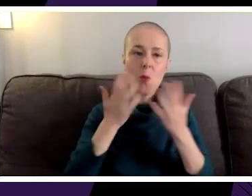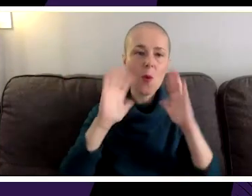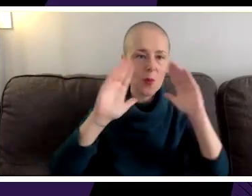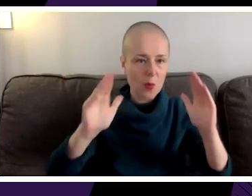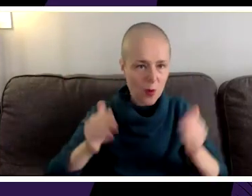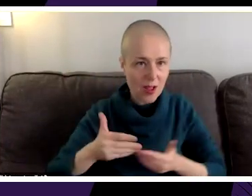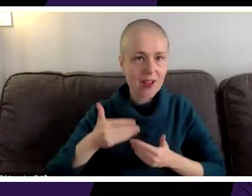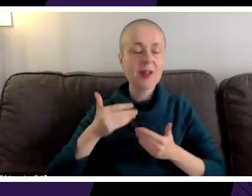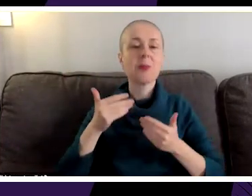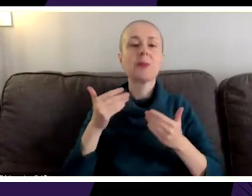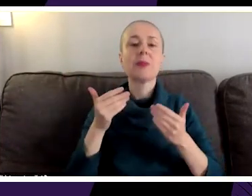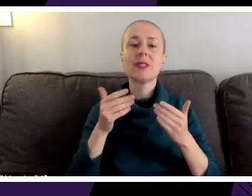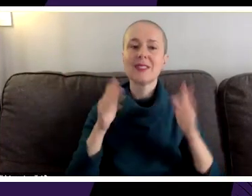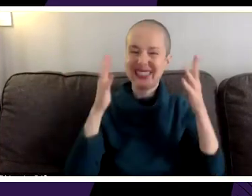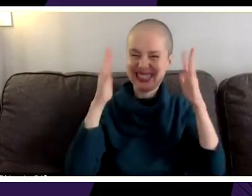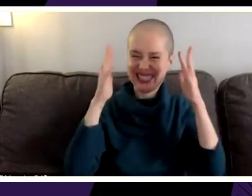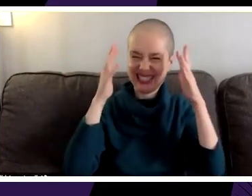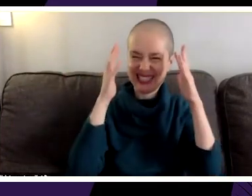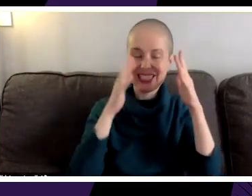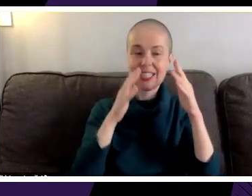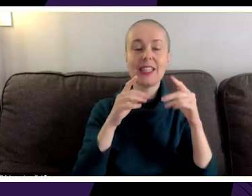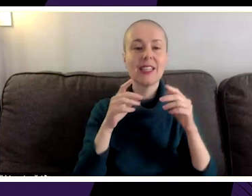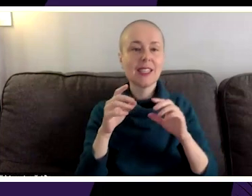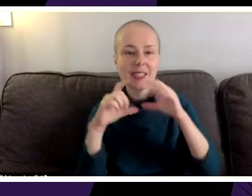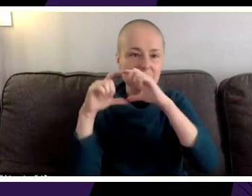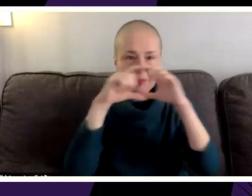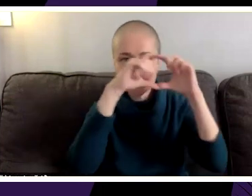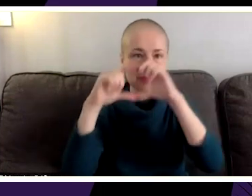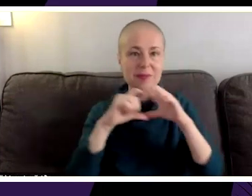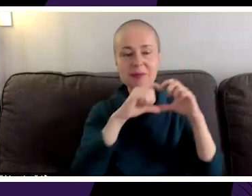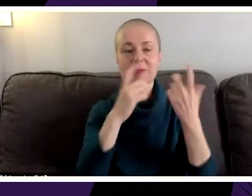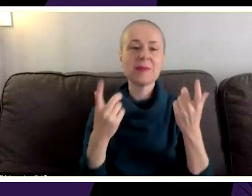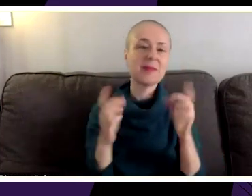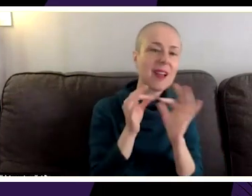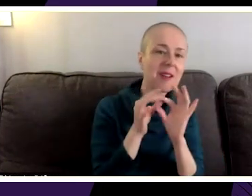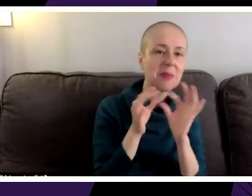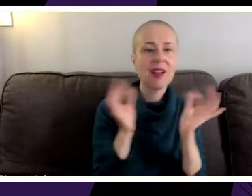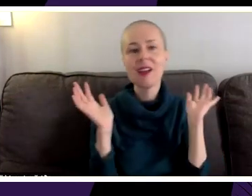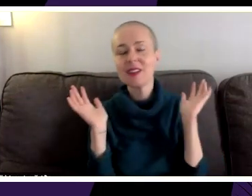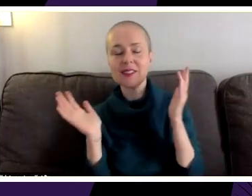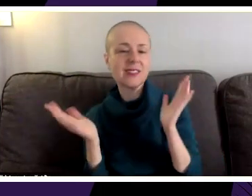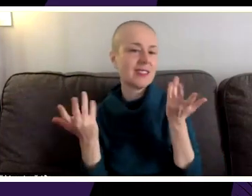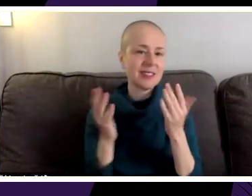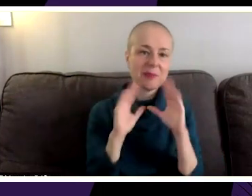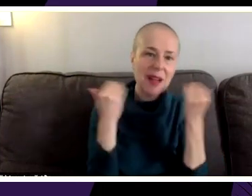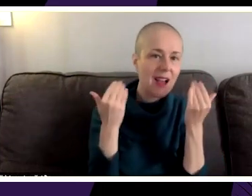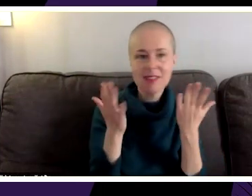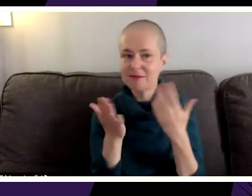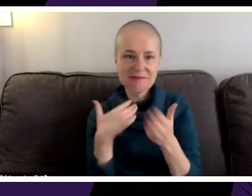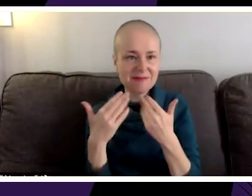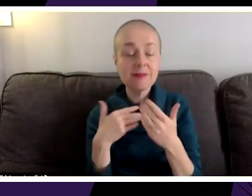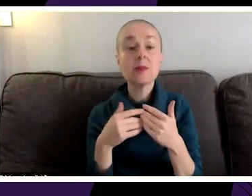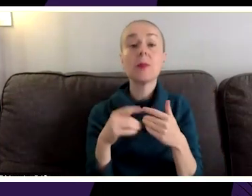So if everyone could make some silent noise, emoji reactions, comments, smiles, body movement, whatever, for our